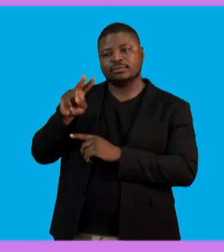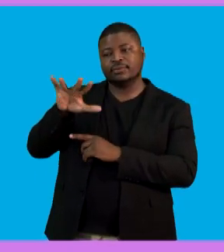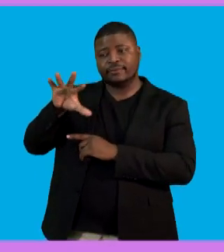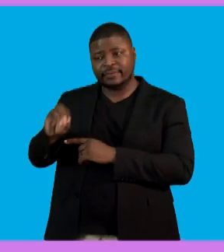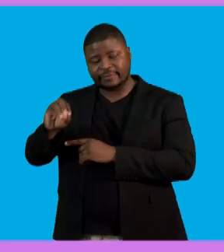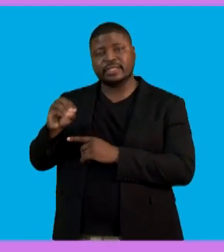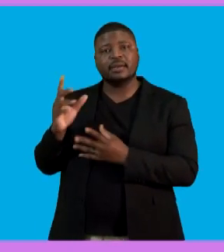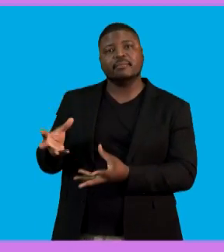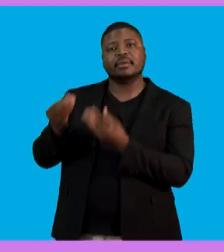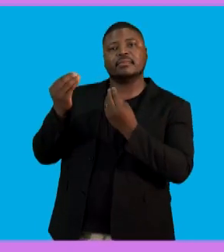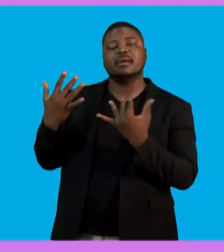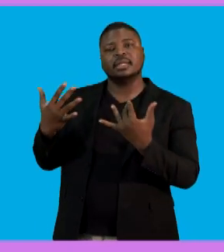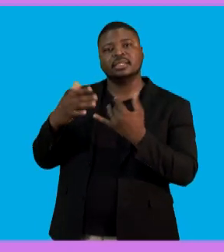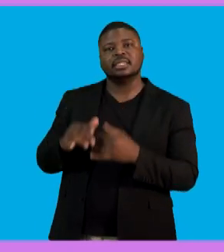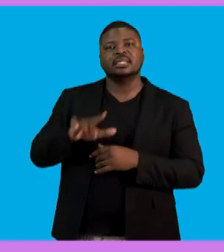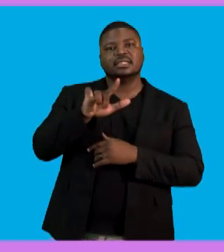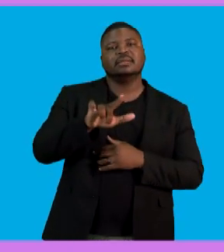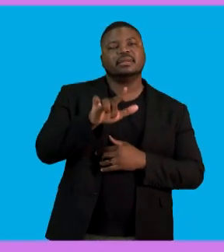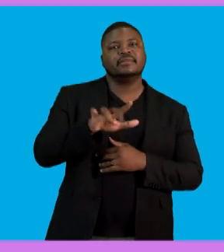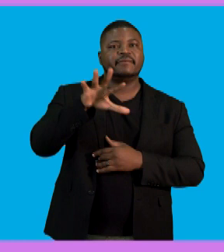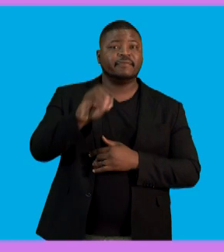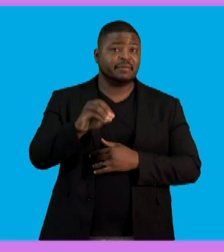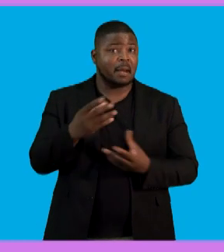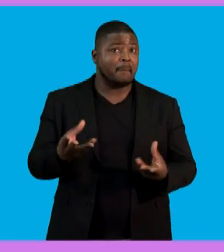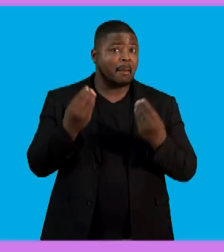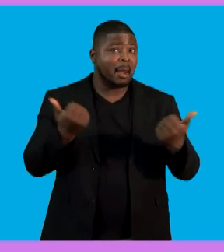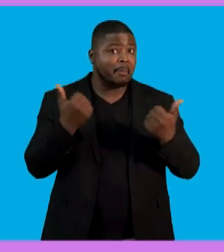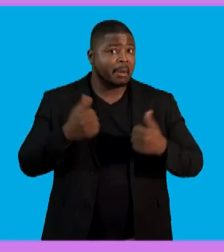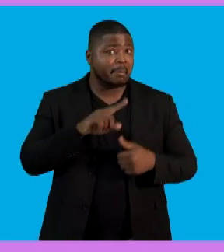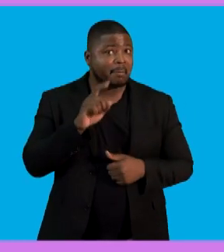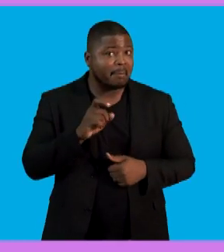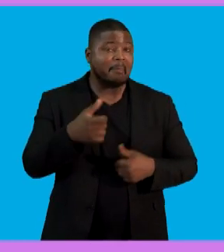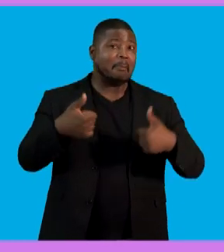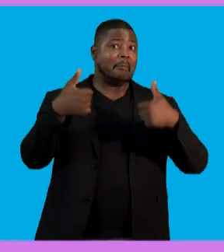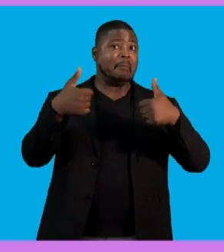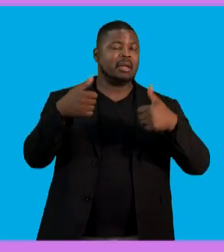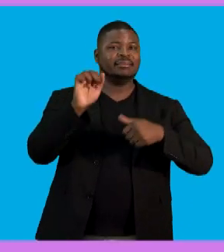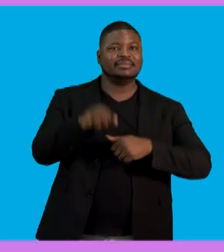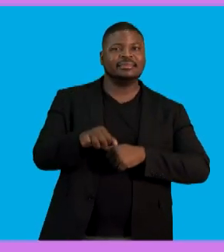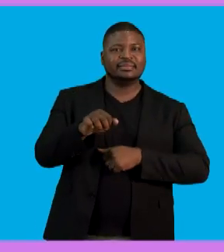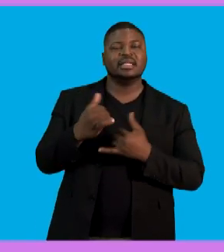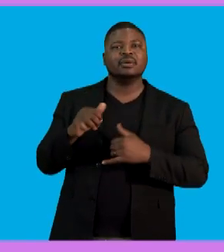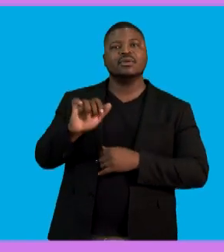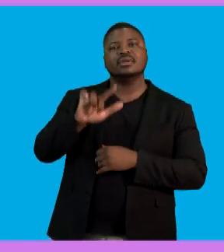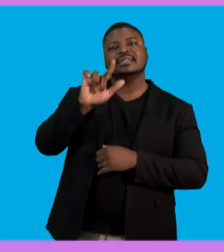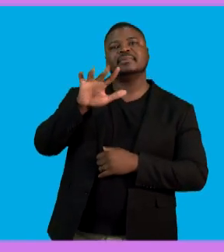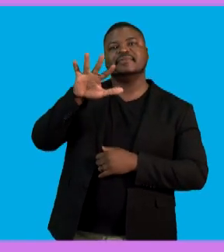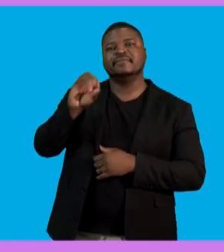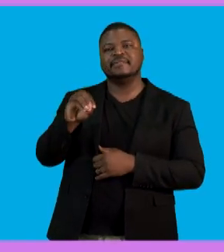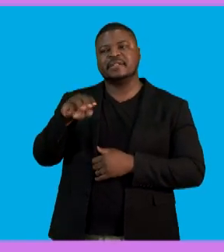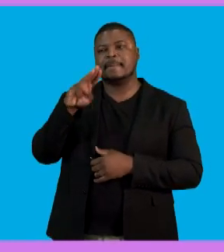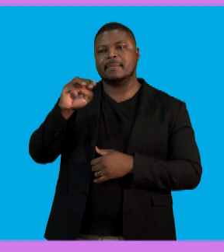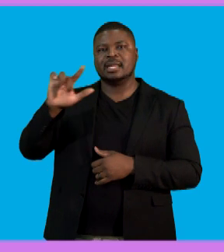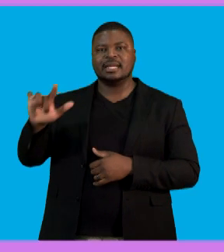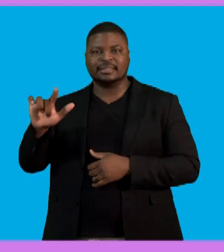3 times 250 gives you 750. Are we getting the same thing? Yes. So it becomes